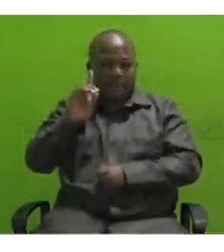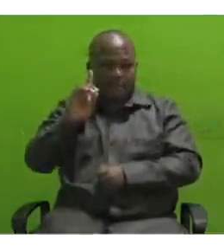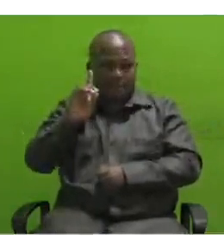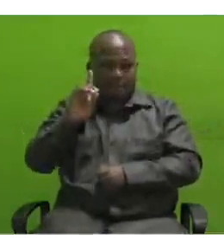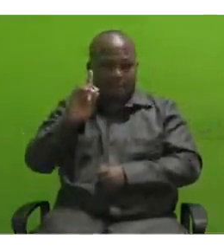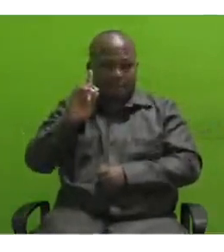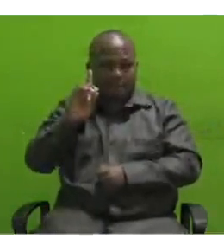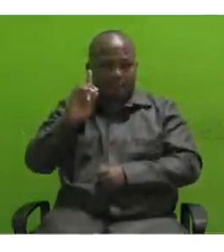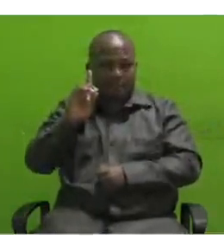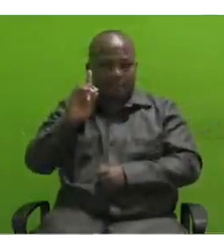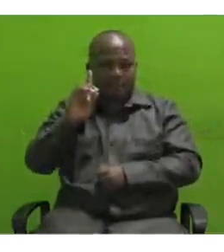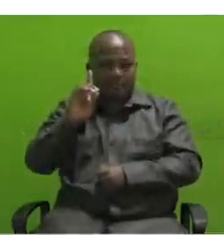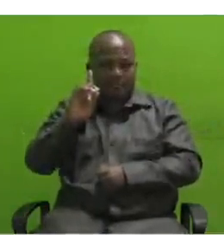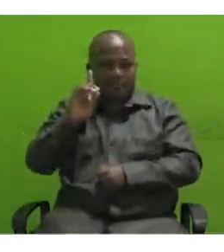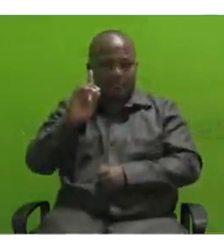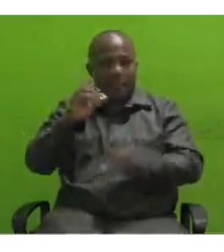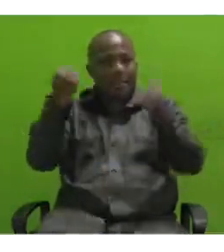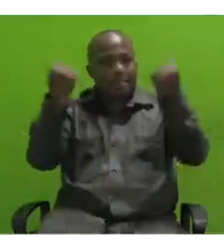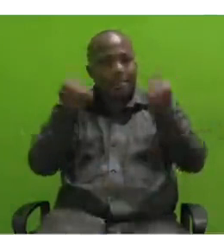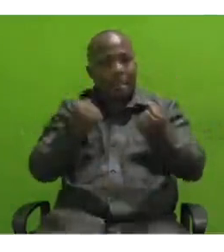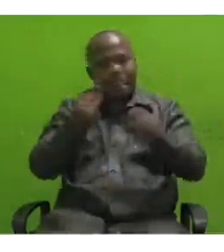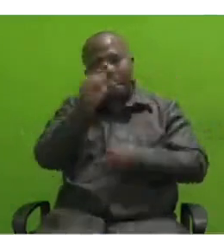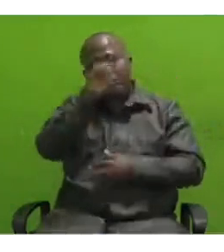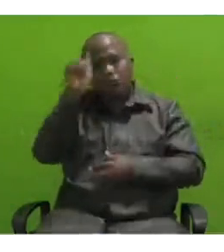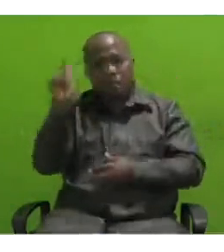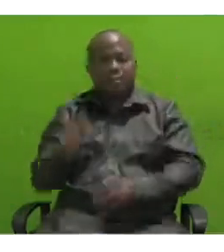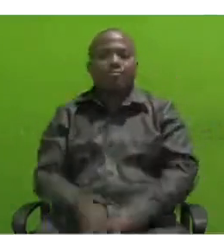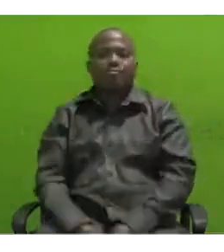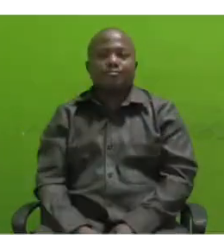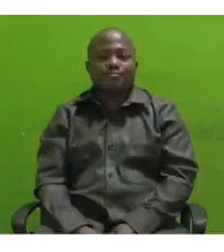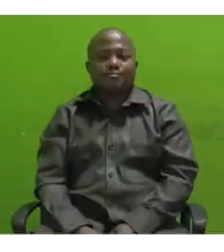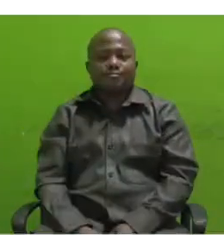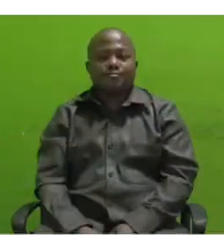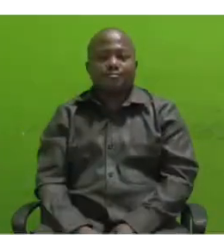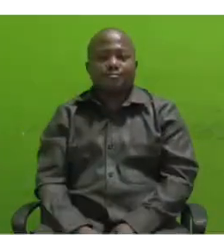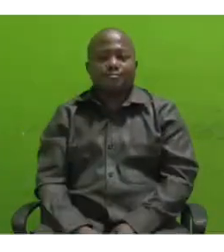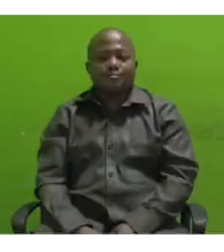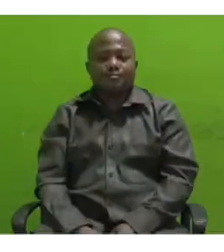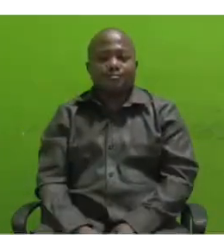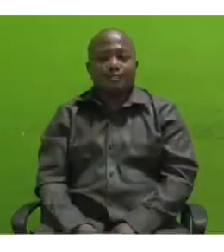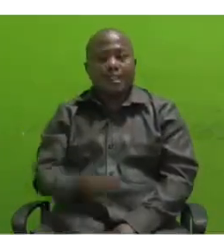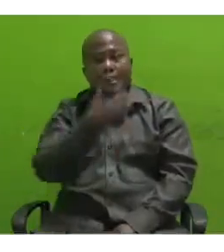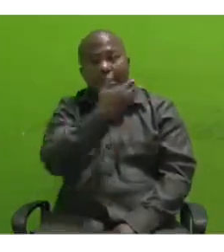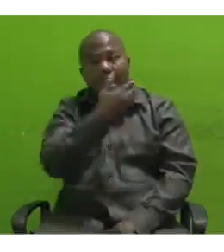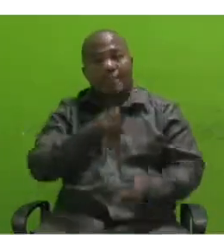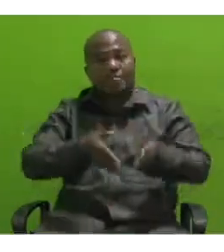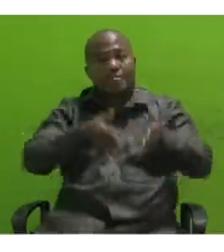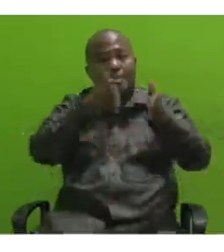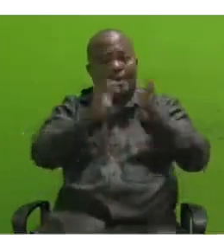a perfect square. So that method